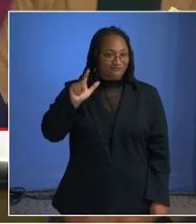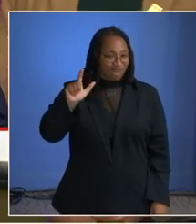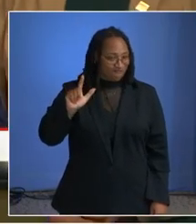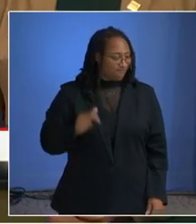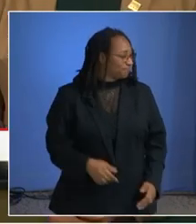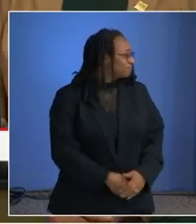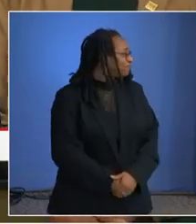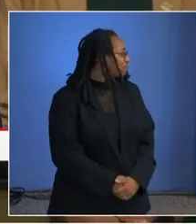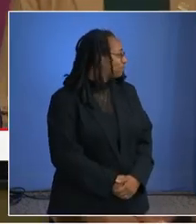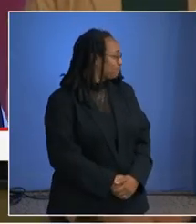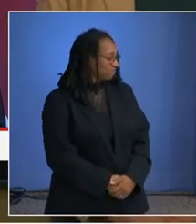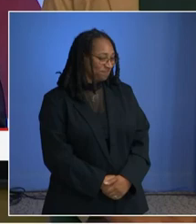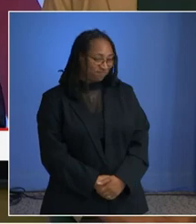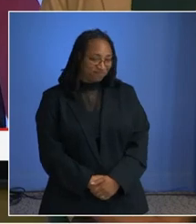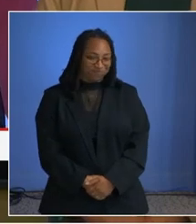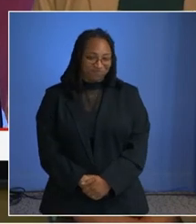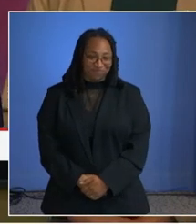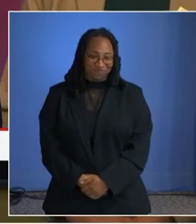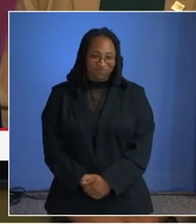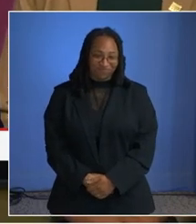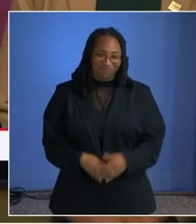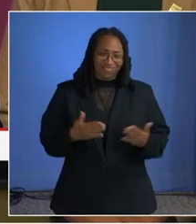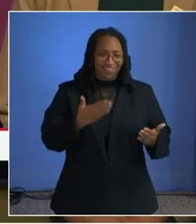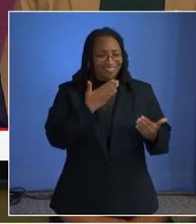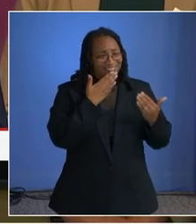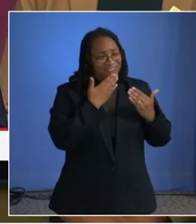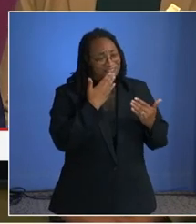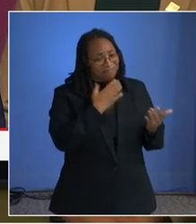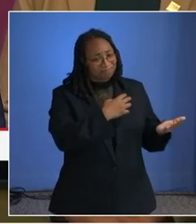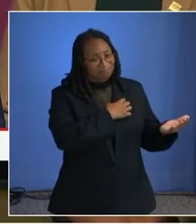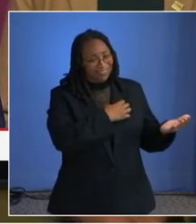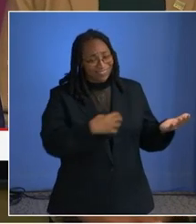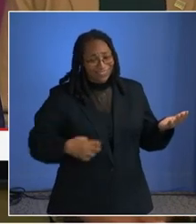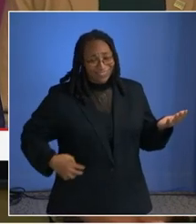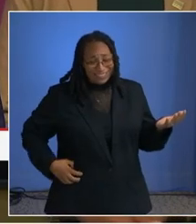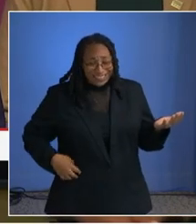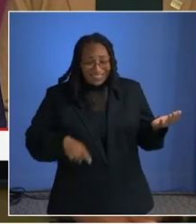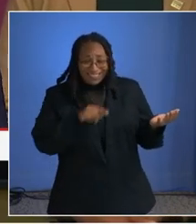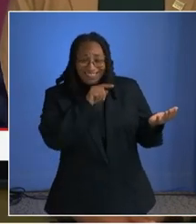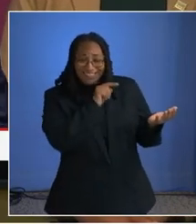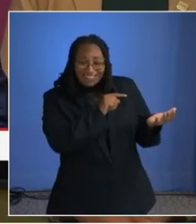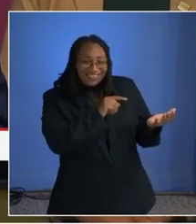it's important for us to highlight that just in this calendar year, we've hired